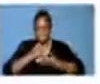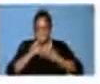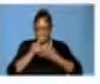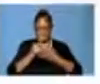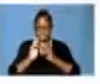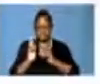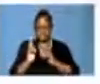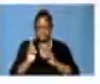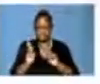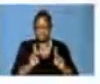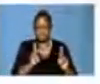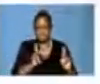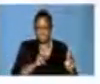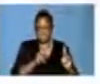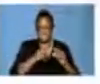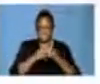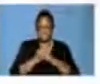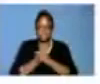addressing the issue.